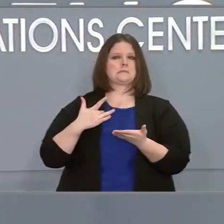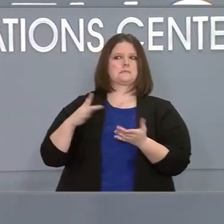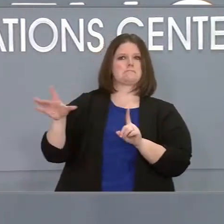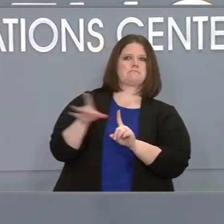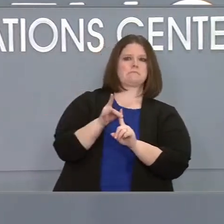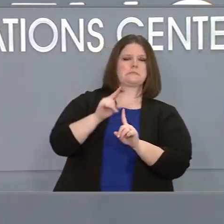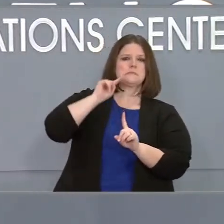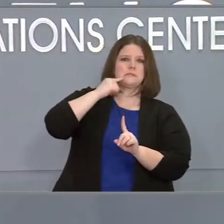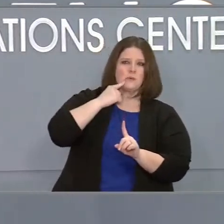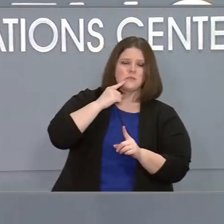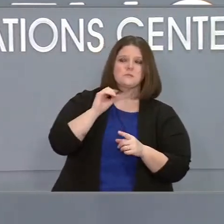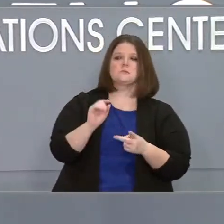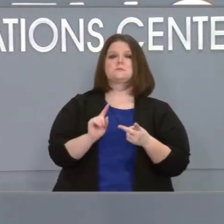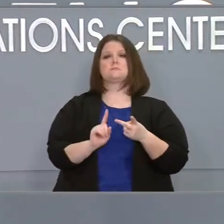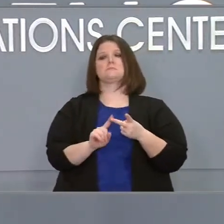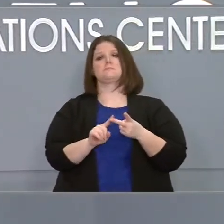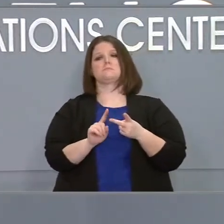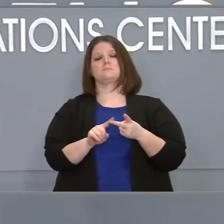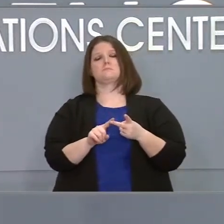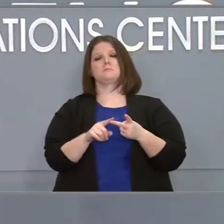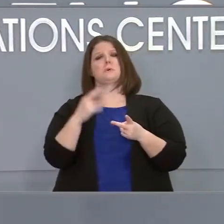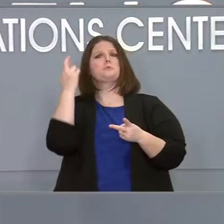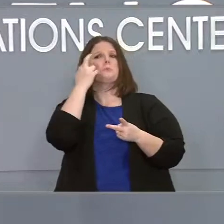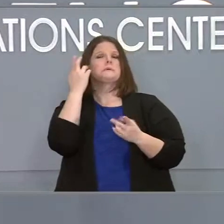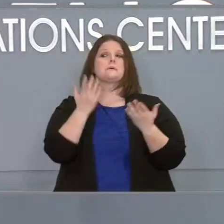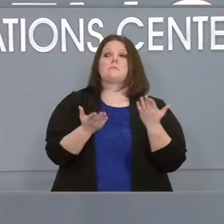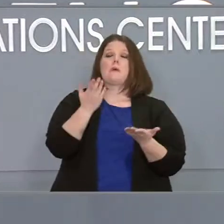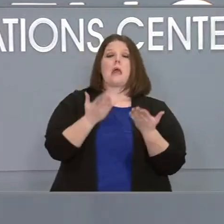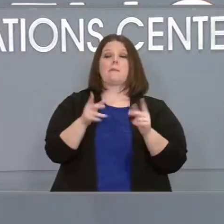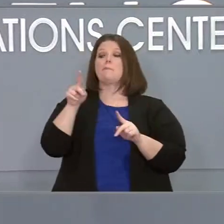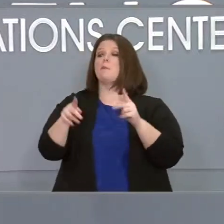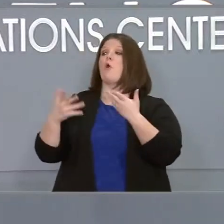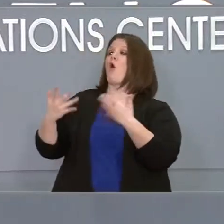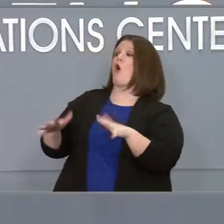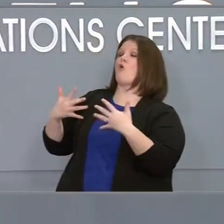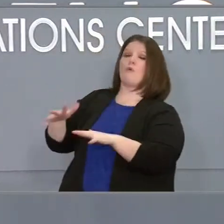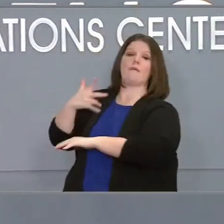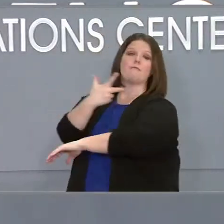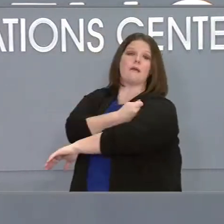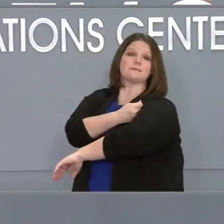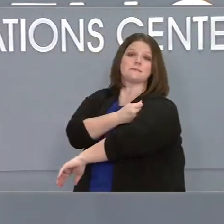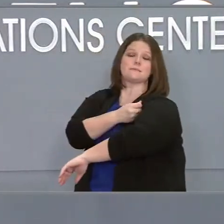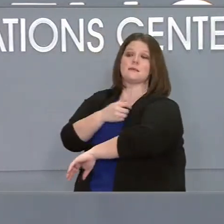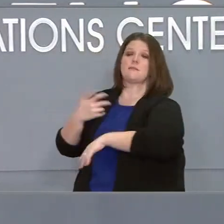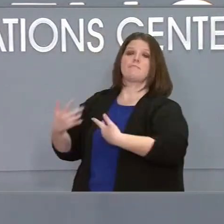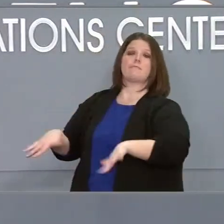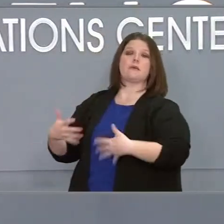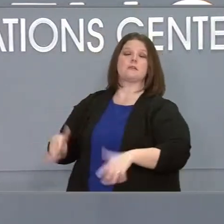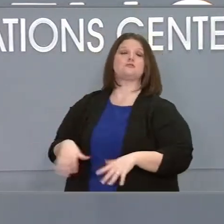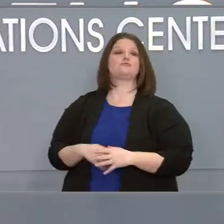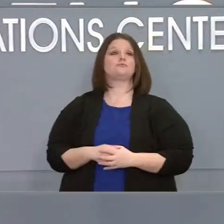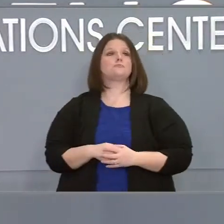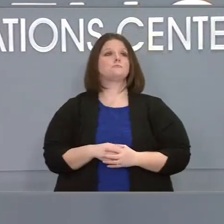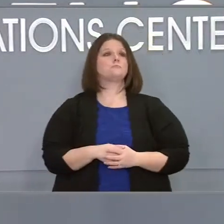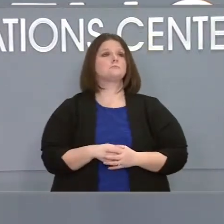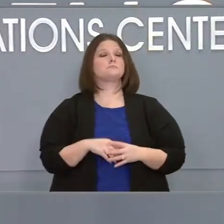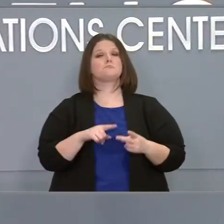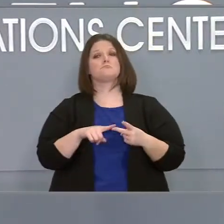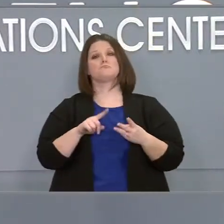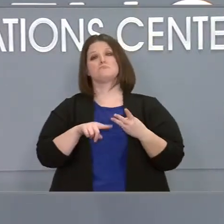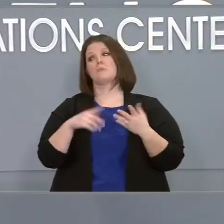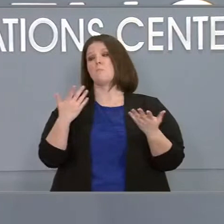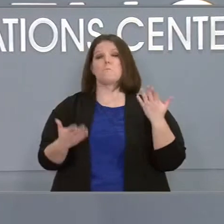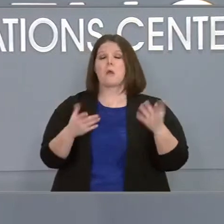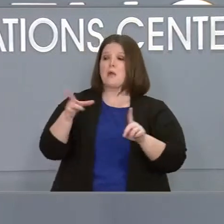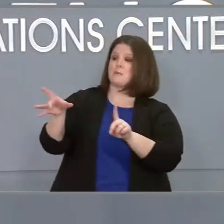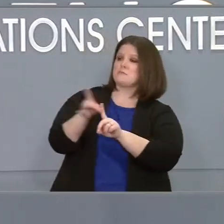is it because there's many folks who have either gotten a vaccine or have had past exposure to COVID already?